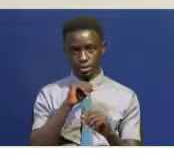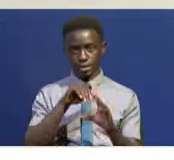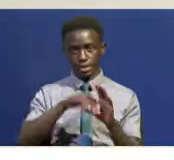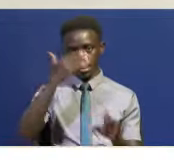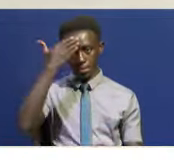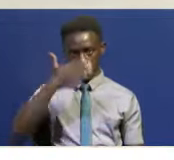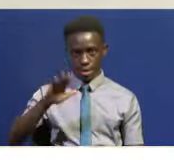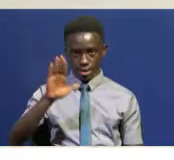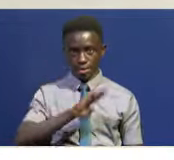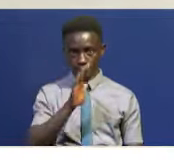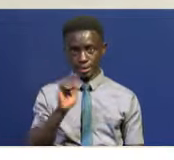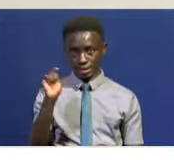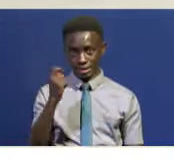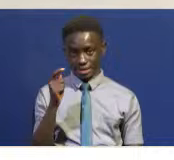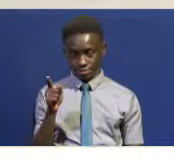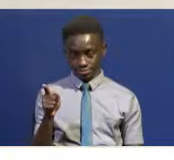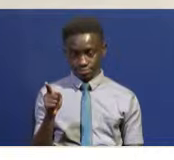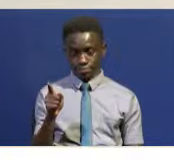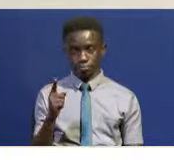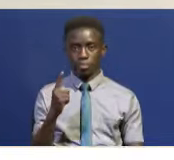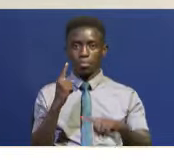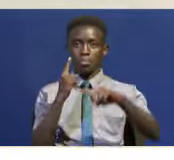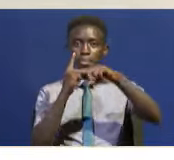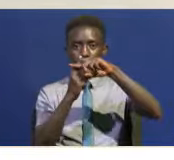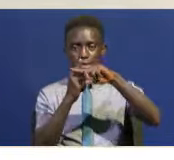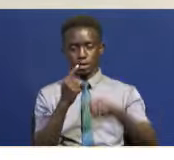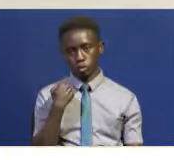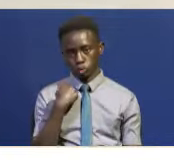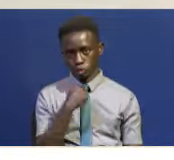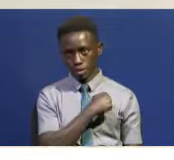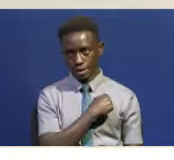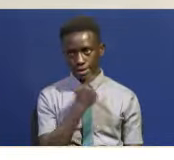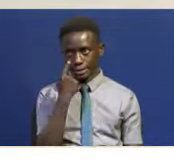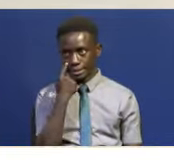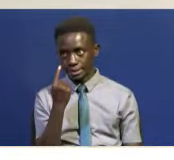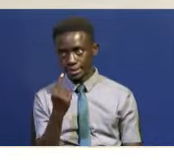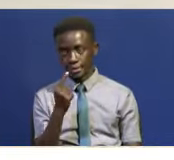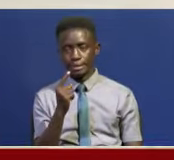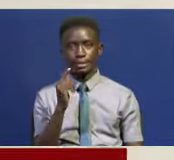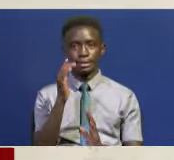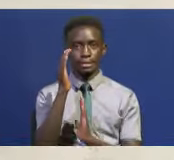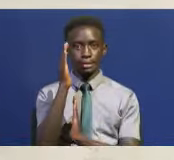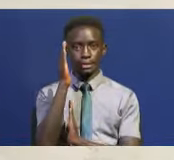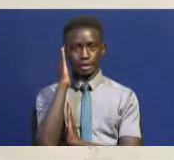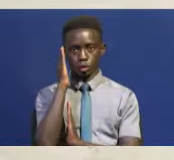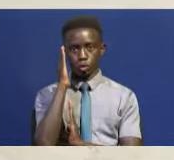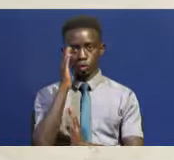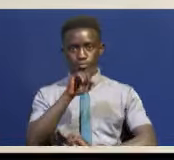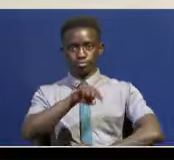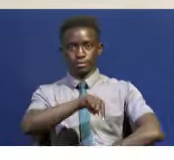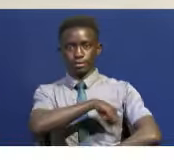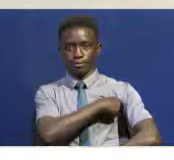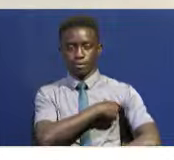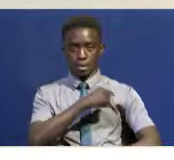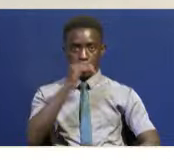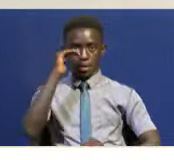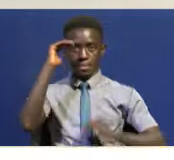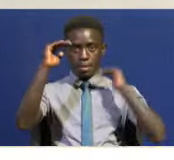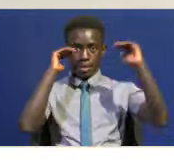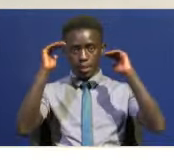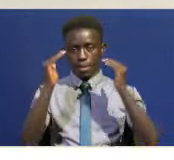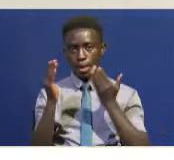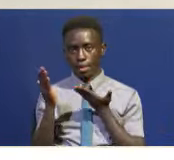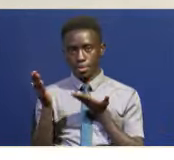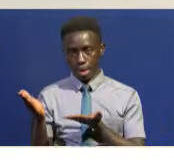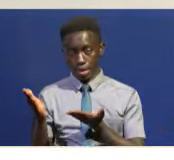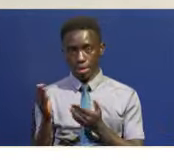Kenya, and we are also seeing the security chiefs. They're also here. So in a couple of minutes,